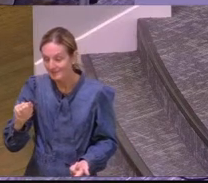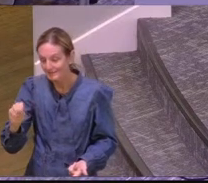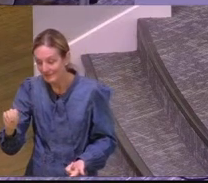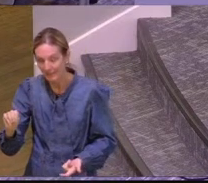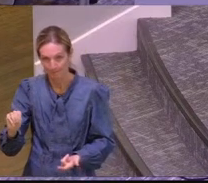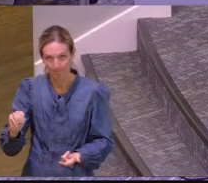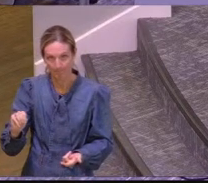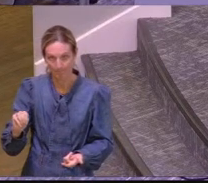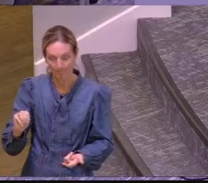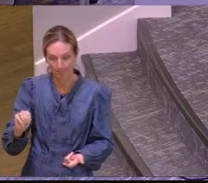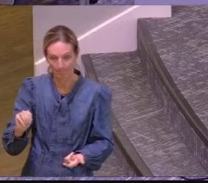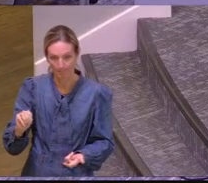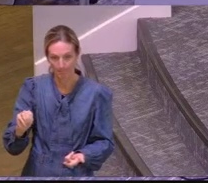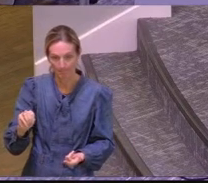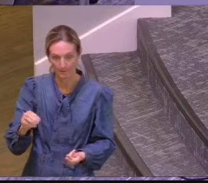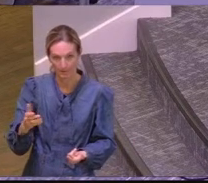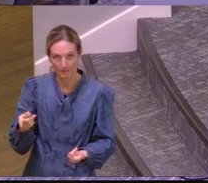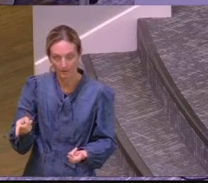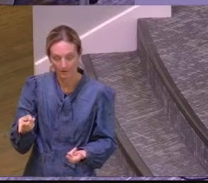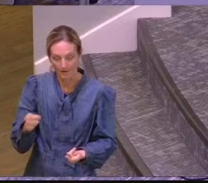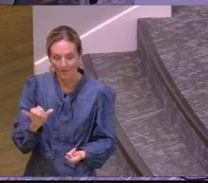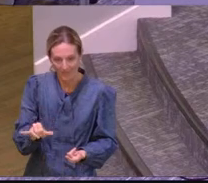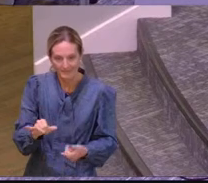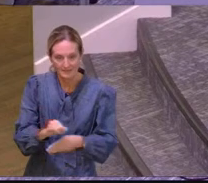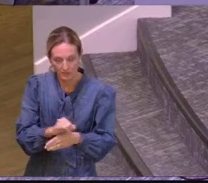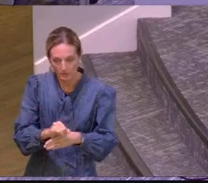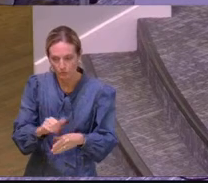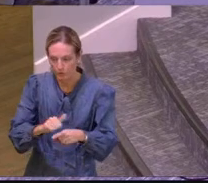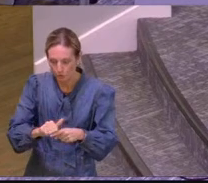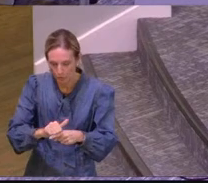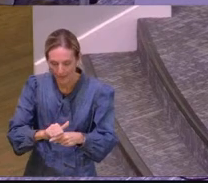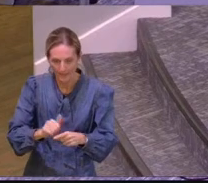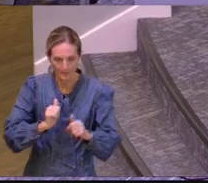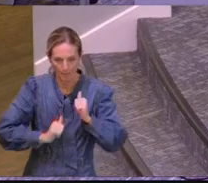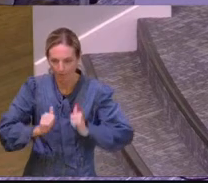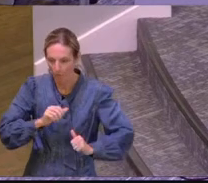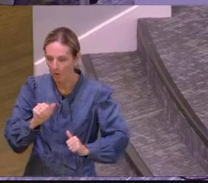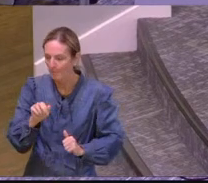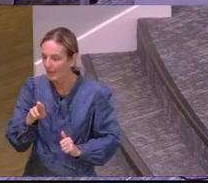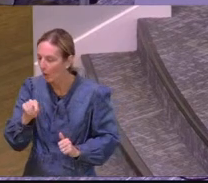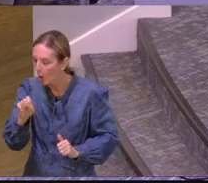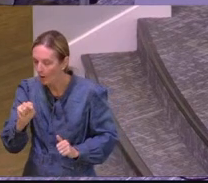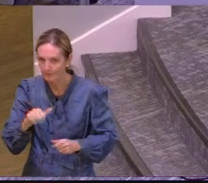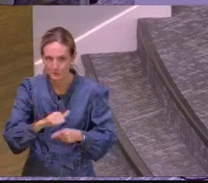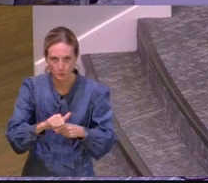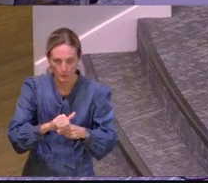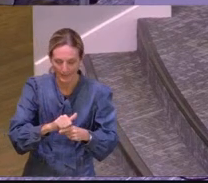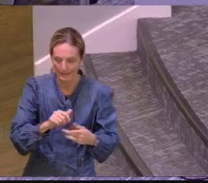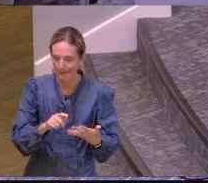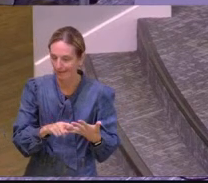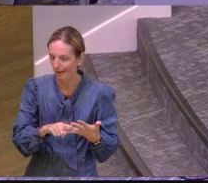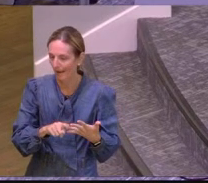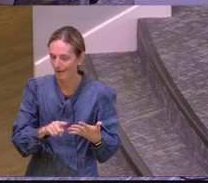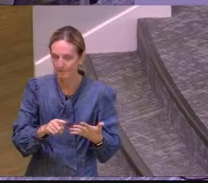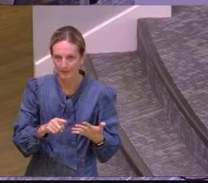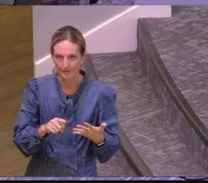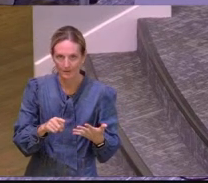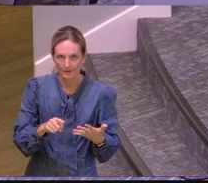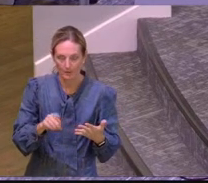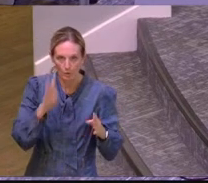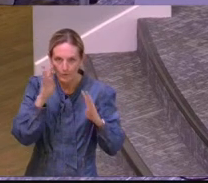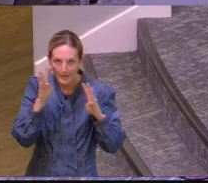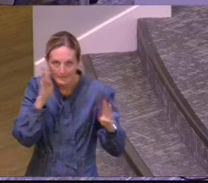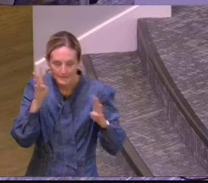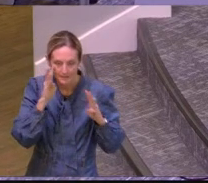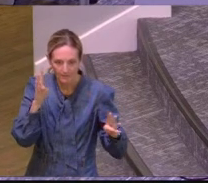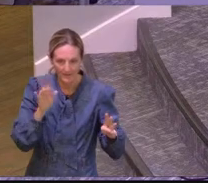occupational, industrial training. We're talking about performing arts and arts training. We're talking about the creativity that